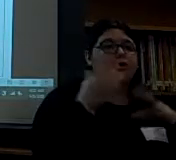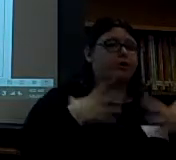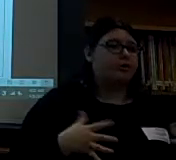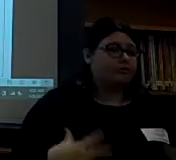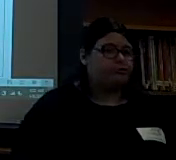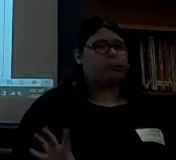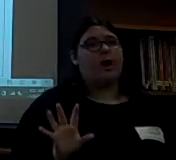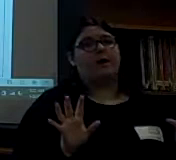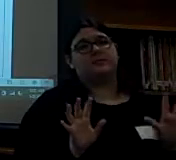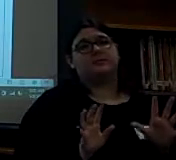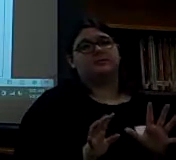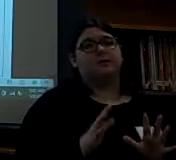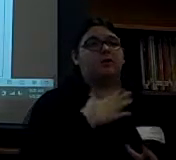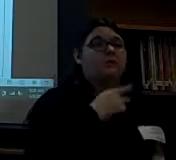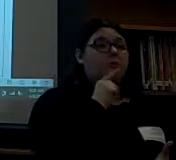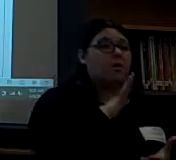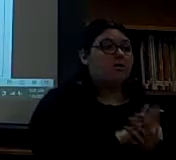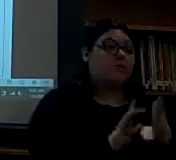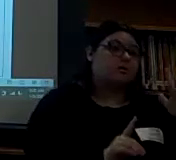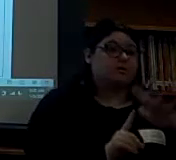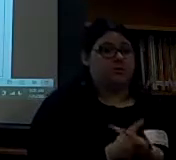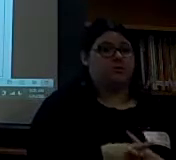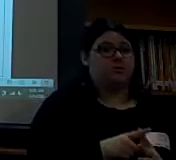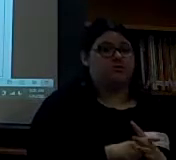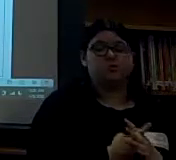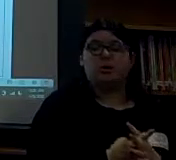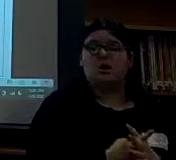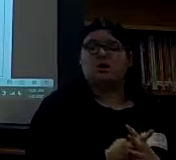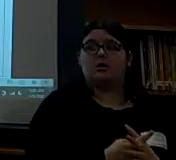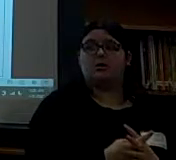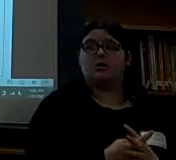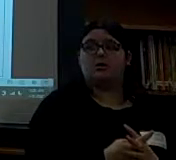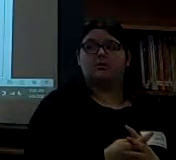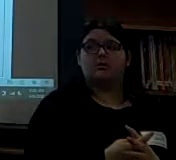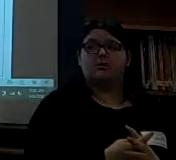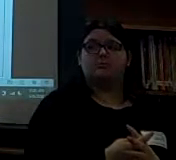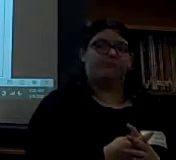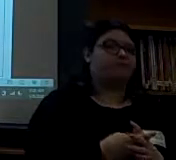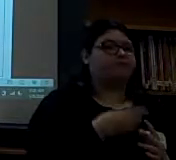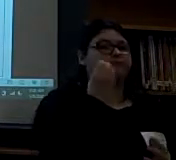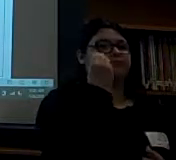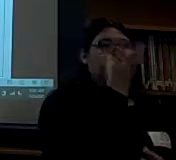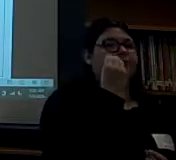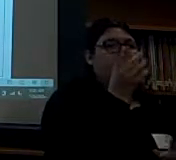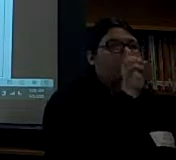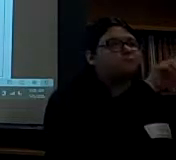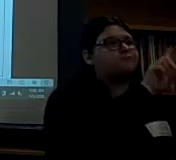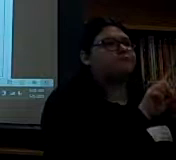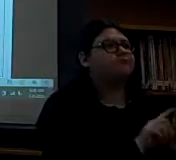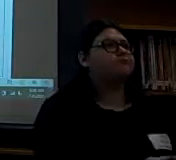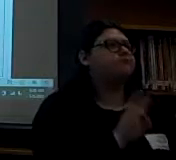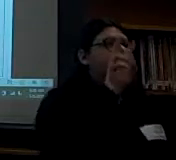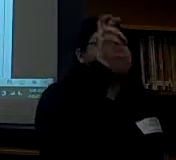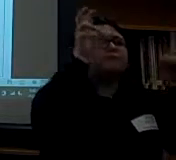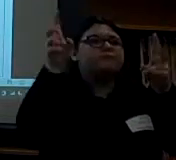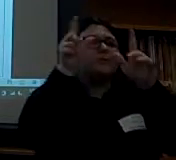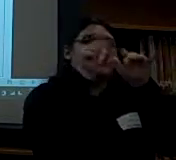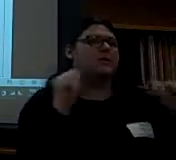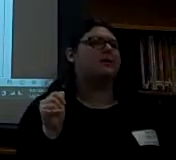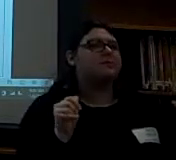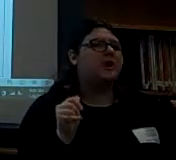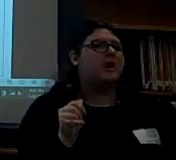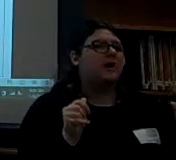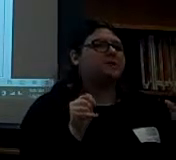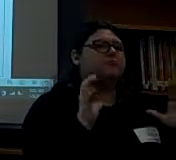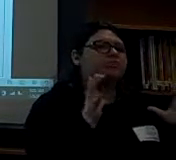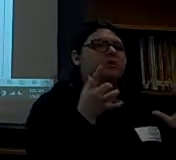dressed. My wife will come in and start bring up six other topics at the same time. And then what